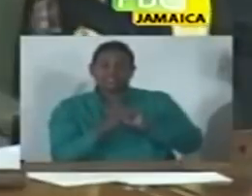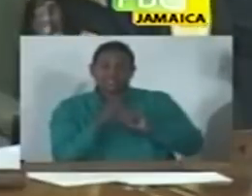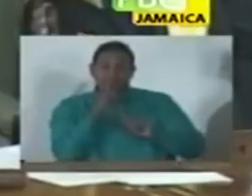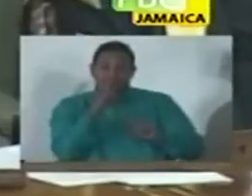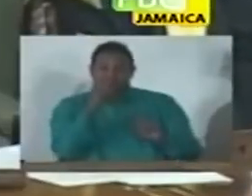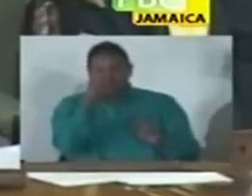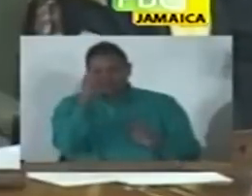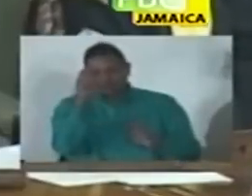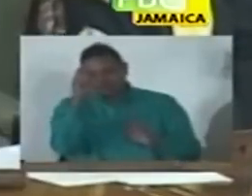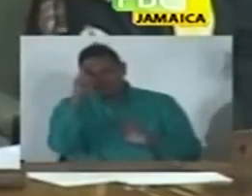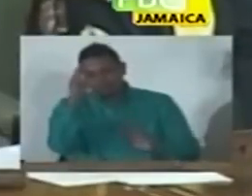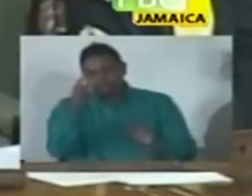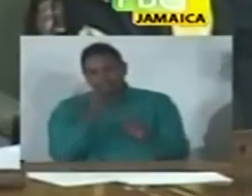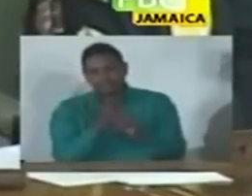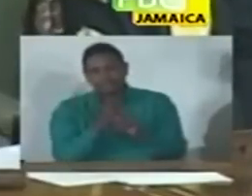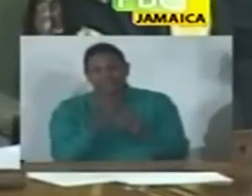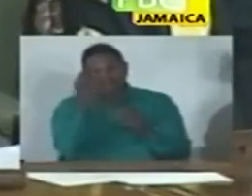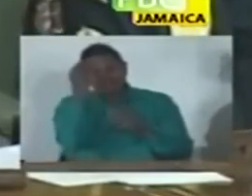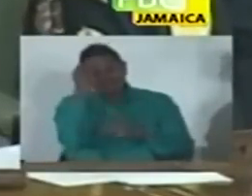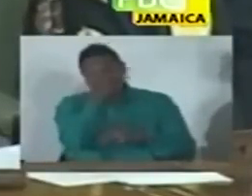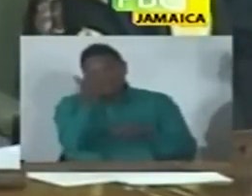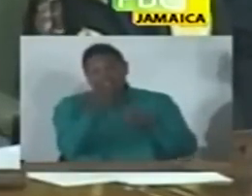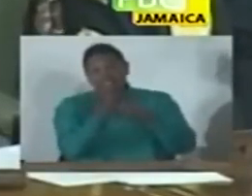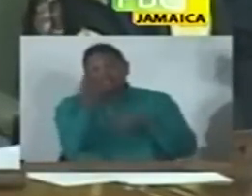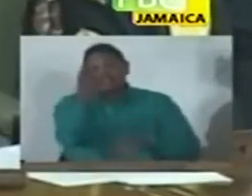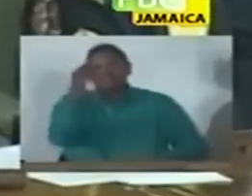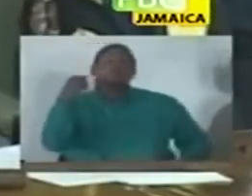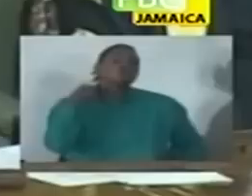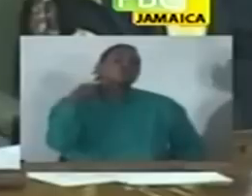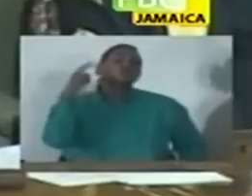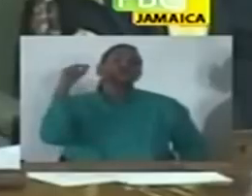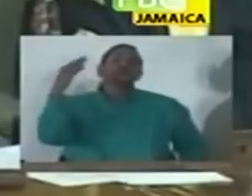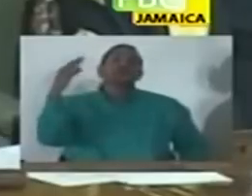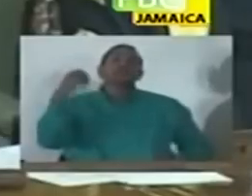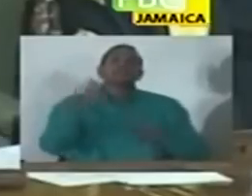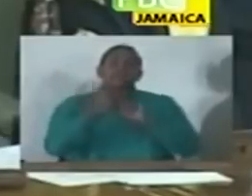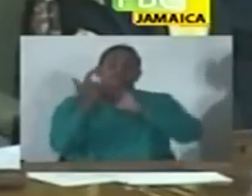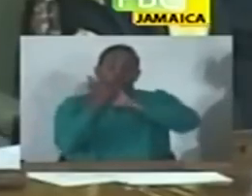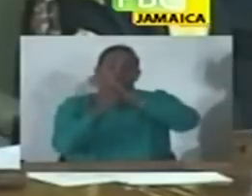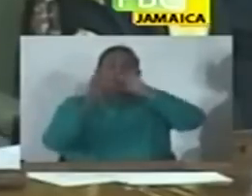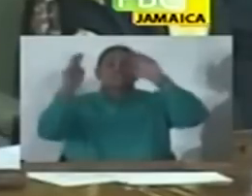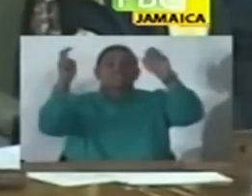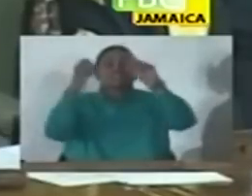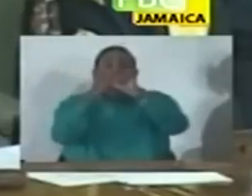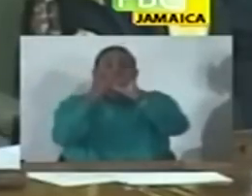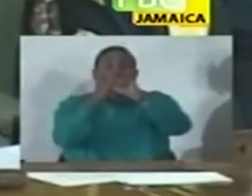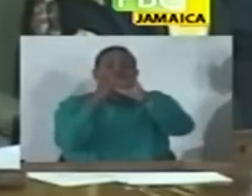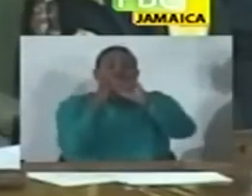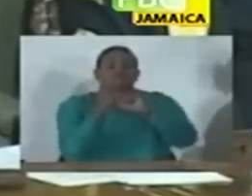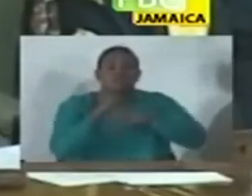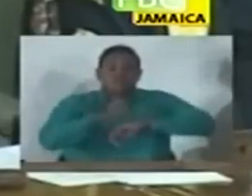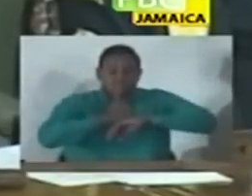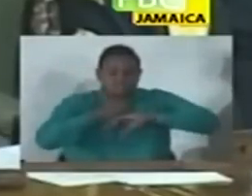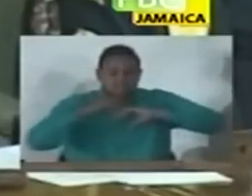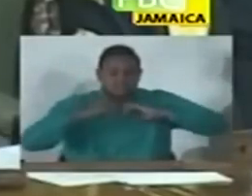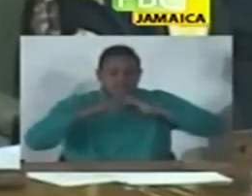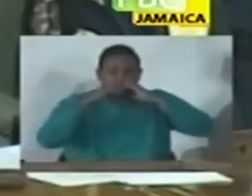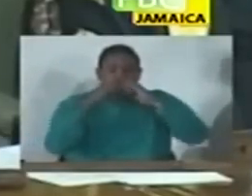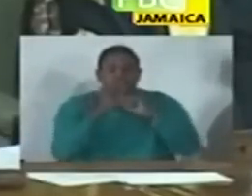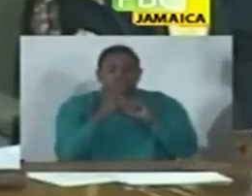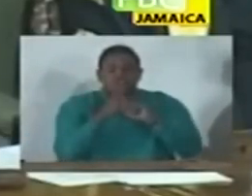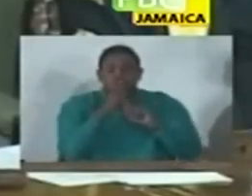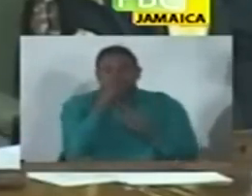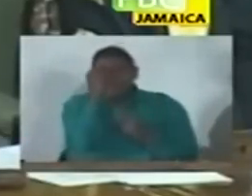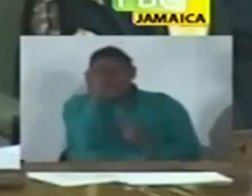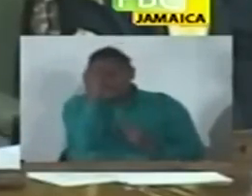to advise the Honourable Senate that on the 11th day of June 2019, a bill entitled An Act to Establish a Body to be called the